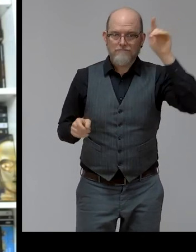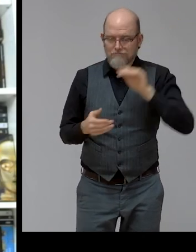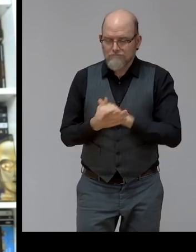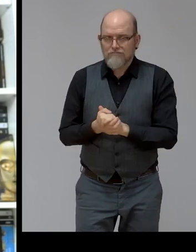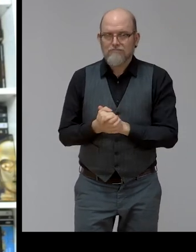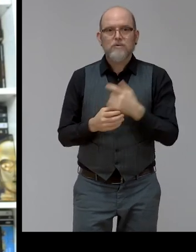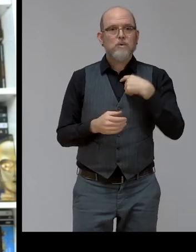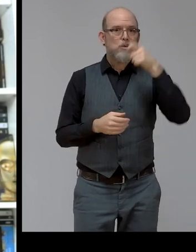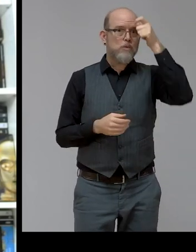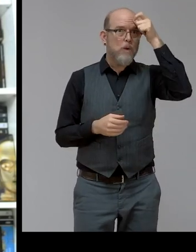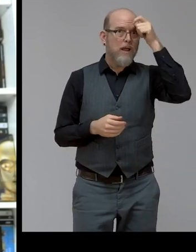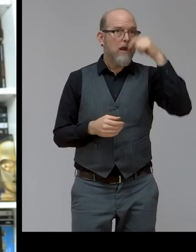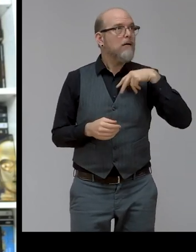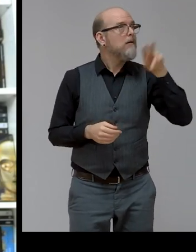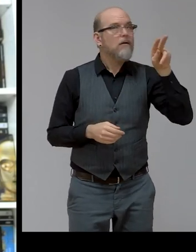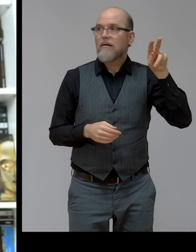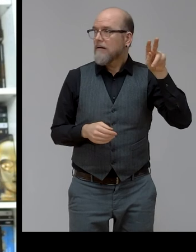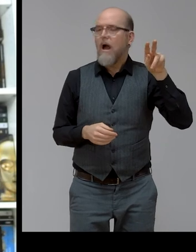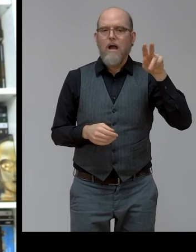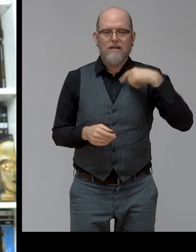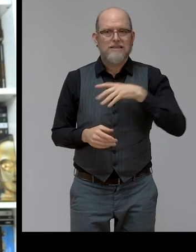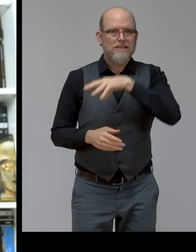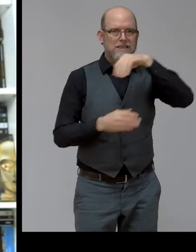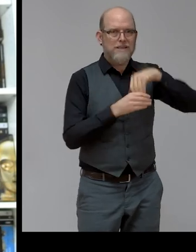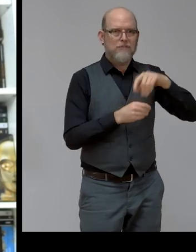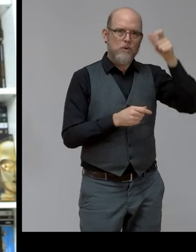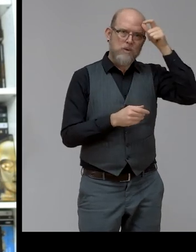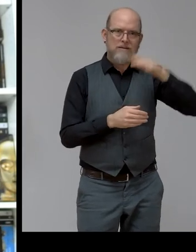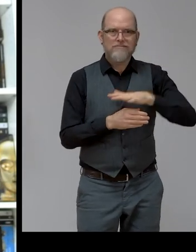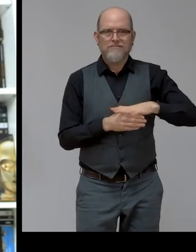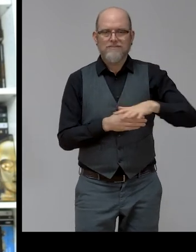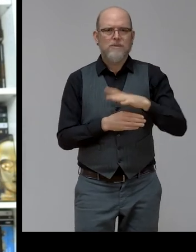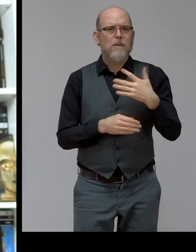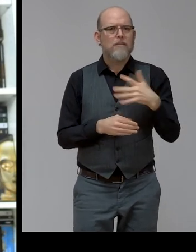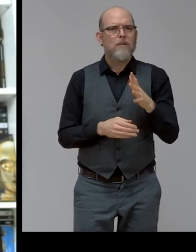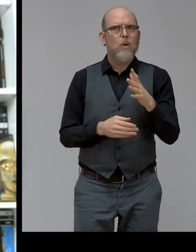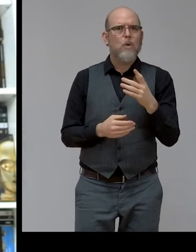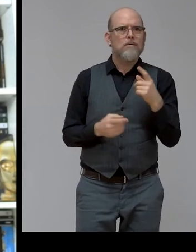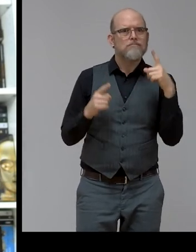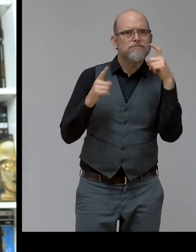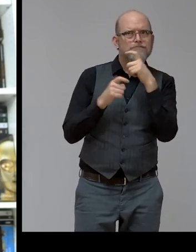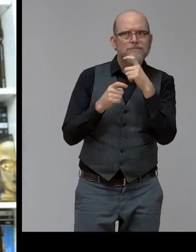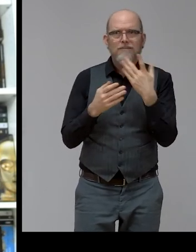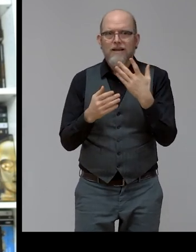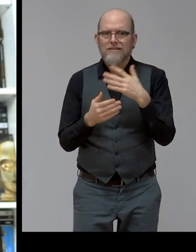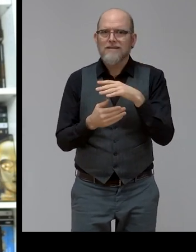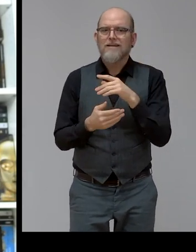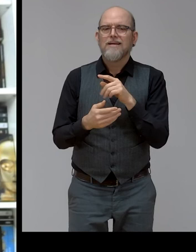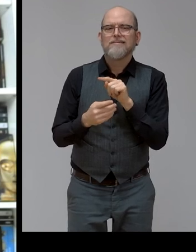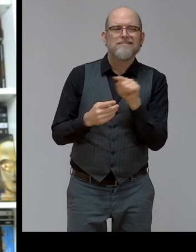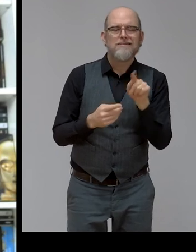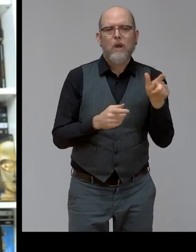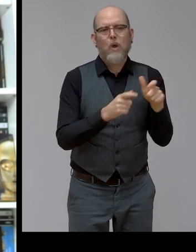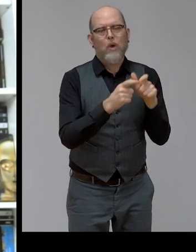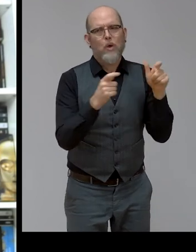say. As far as I know, the most difficult part is actually to get the companies in the